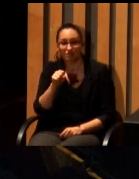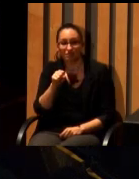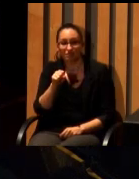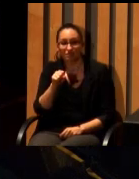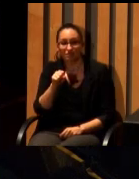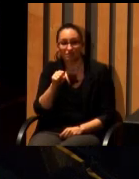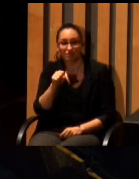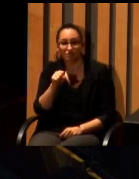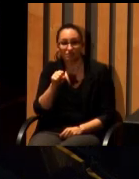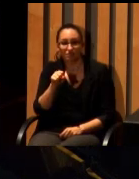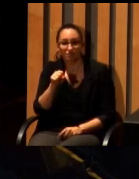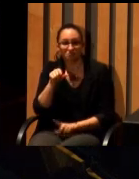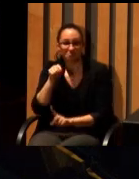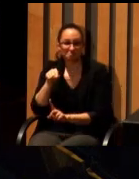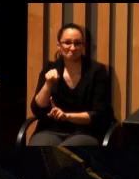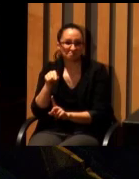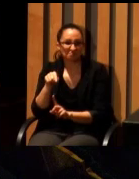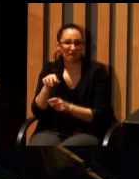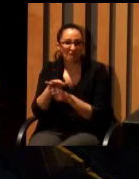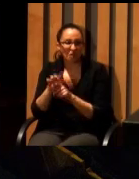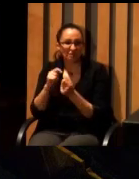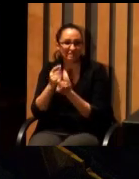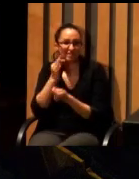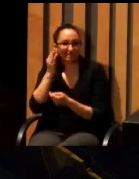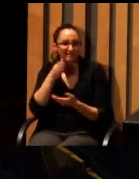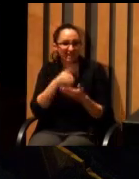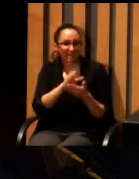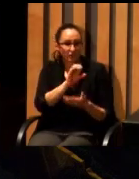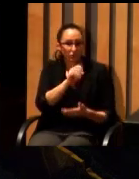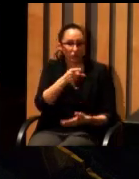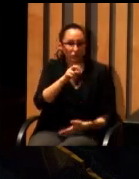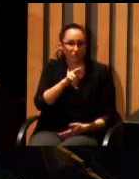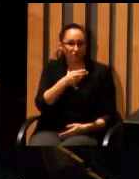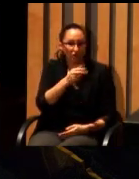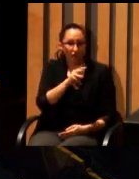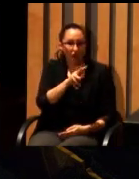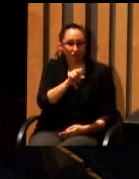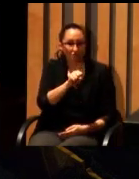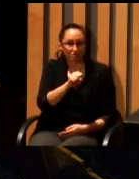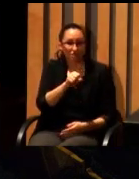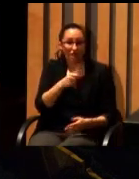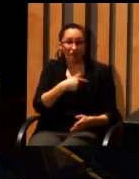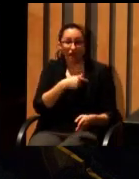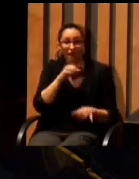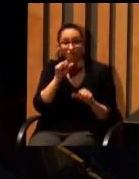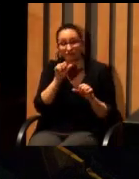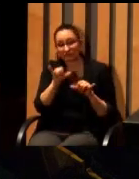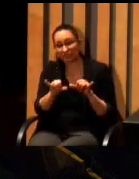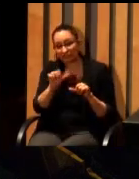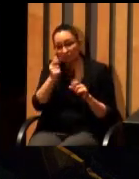Cooper Hawks, I think it was. And I lasted about 10 minutes in there with my two kids,